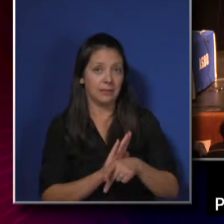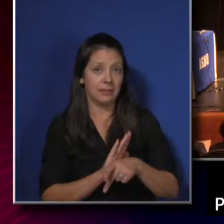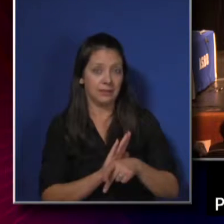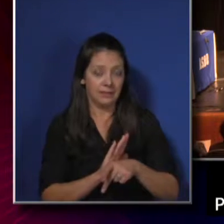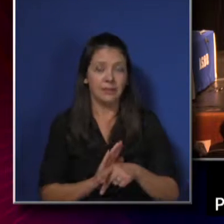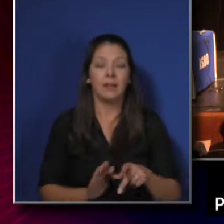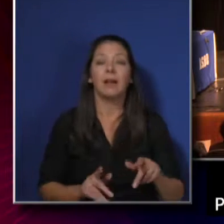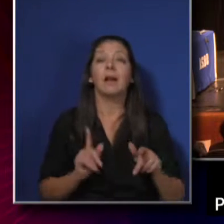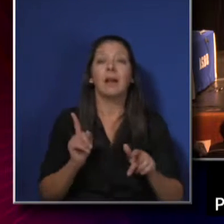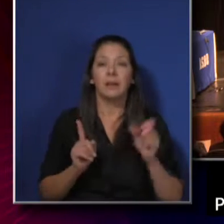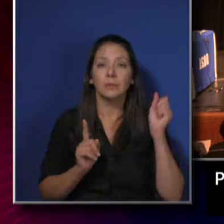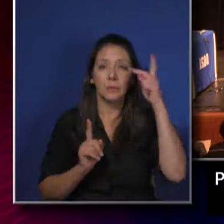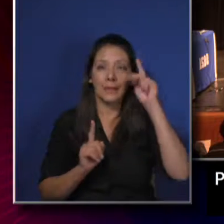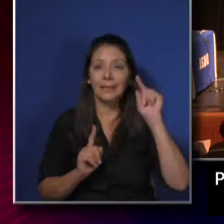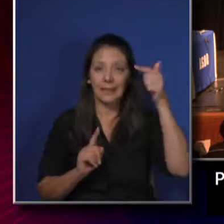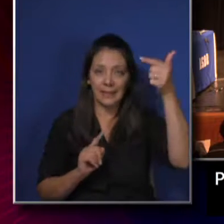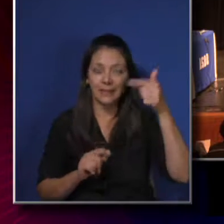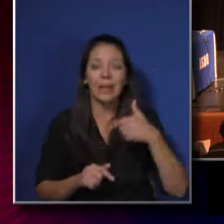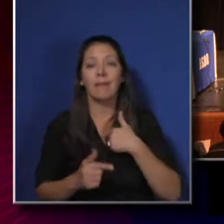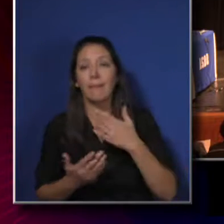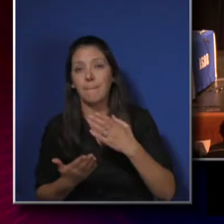I second. I have a motion and a second.